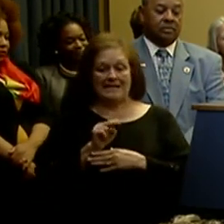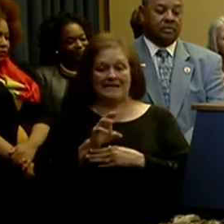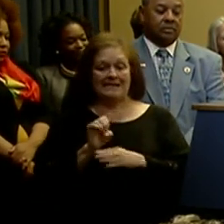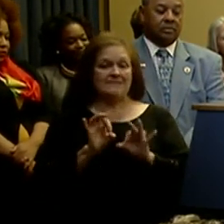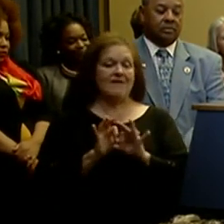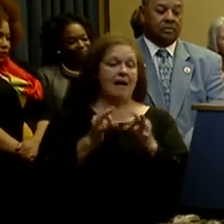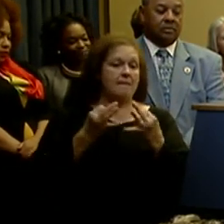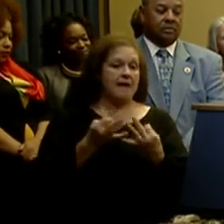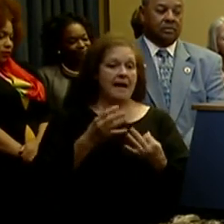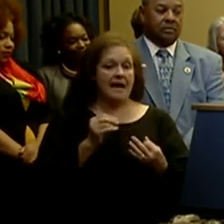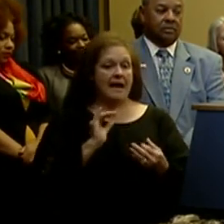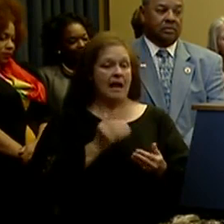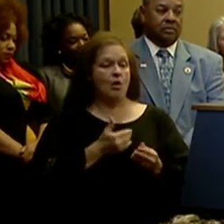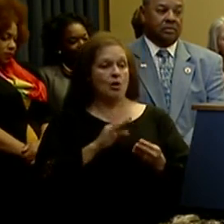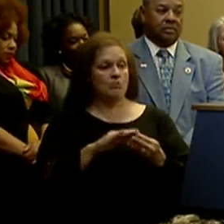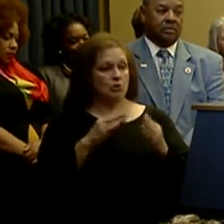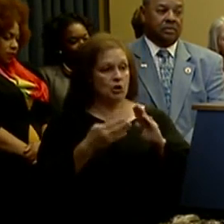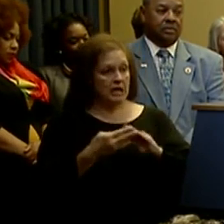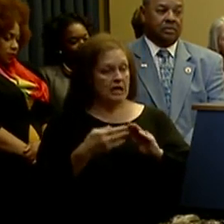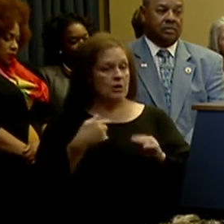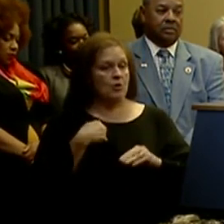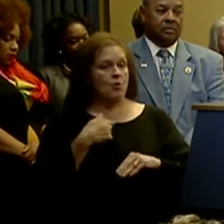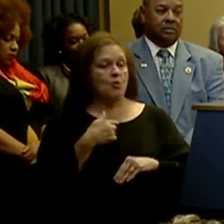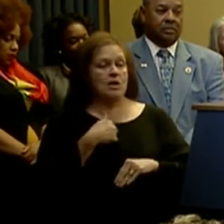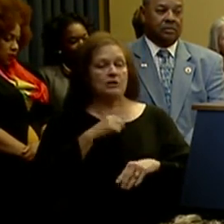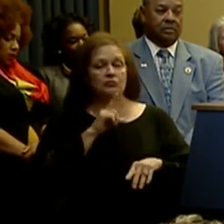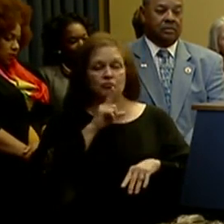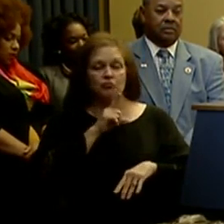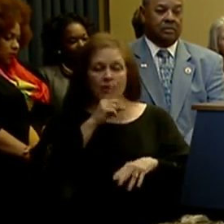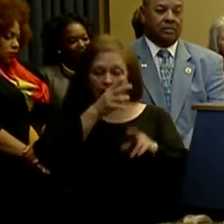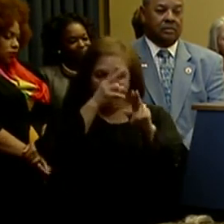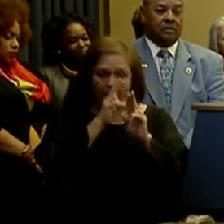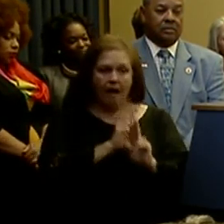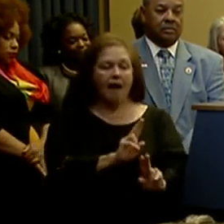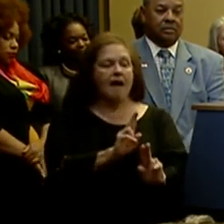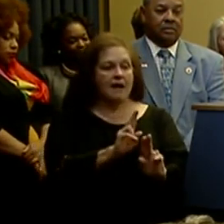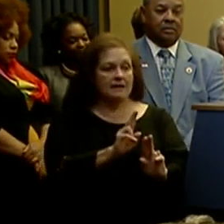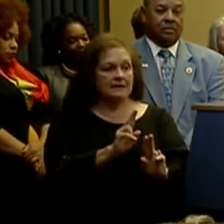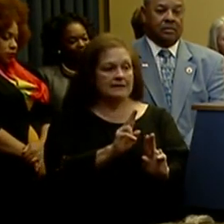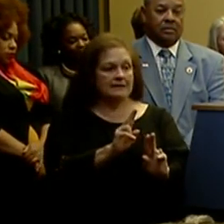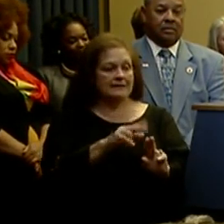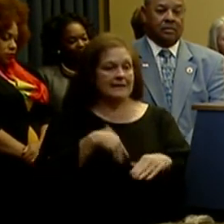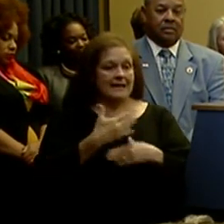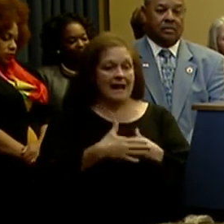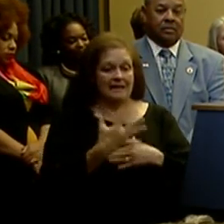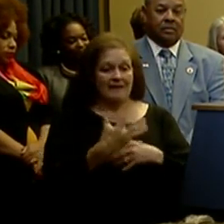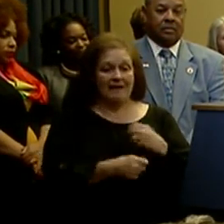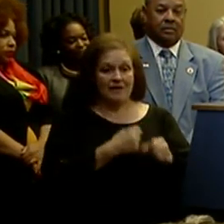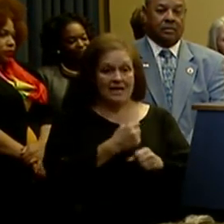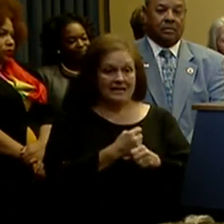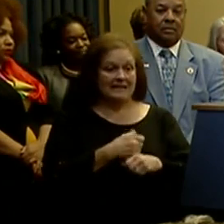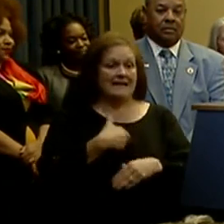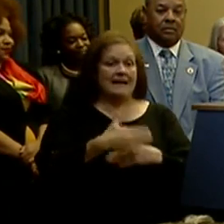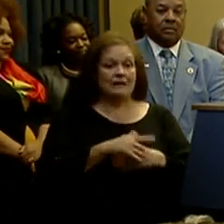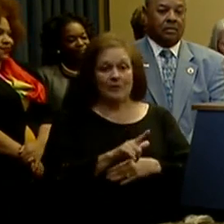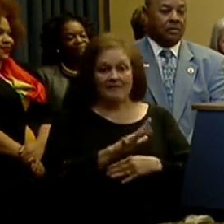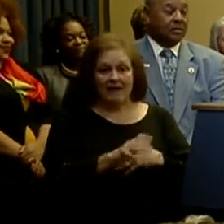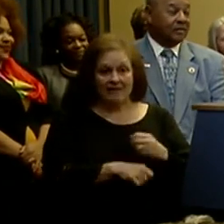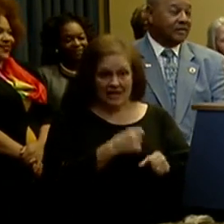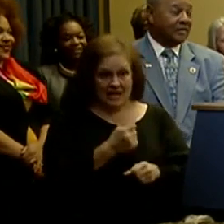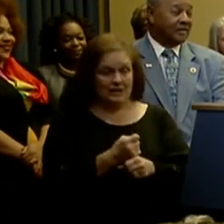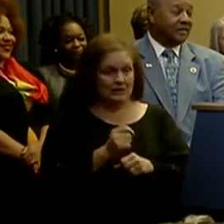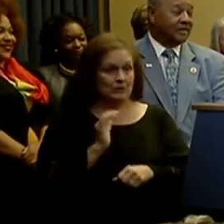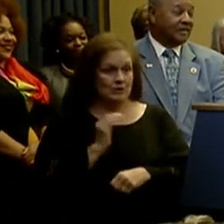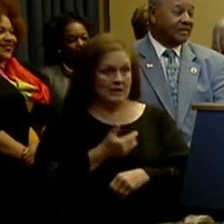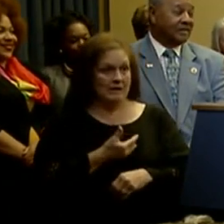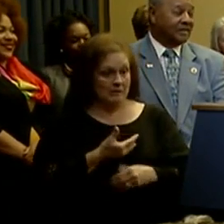family and in our community, we are so honored to say the next 5 years and the next 25 years will be